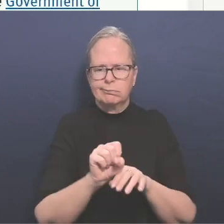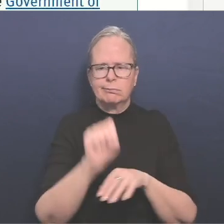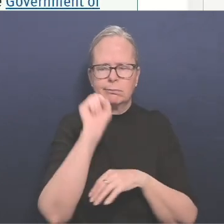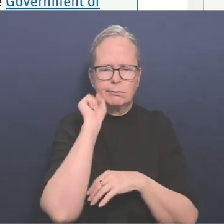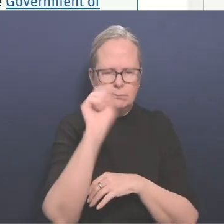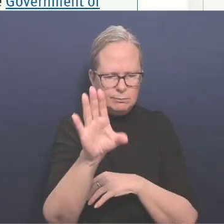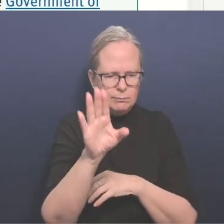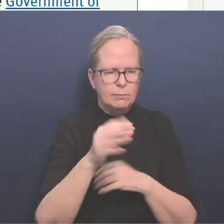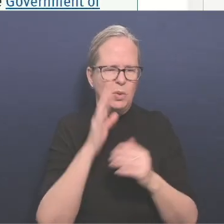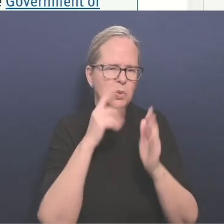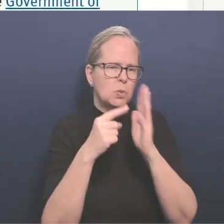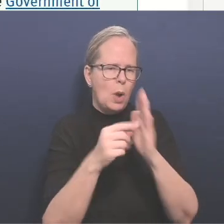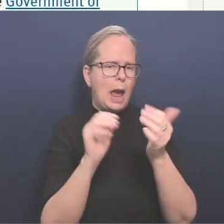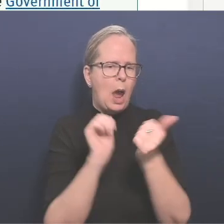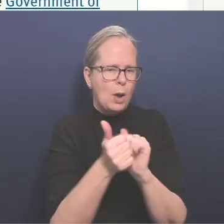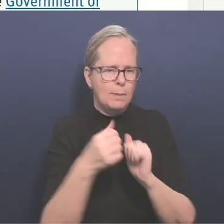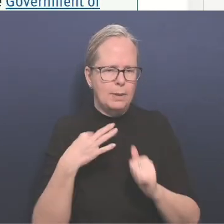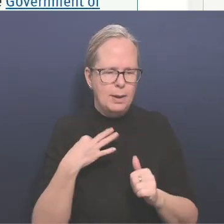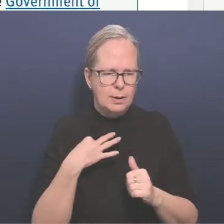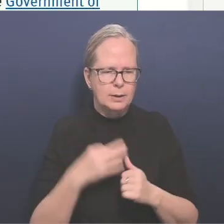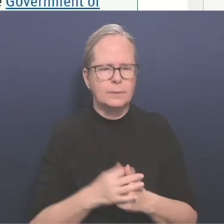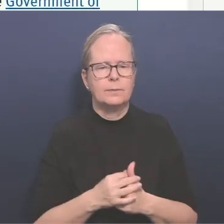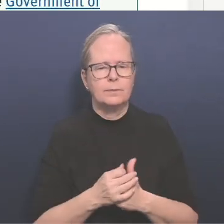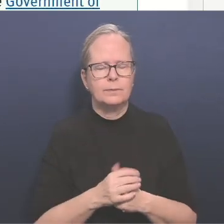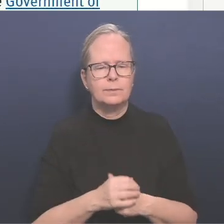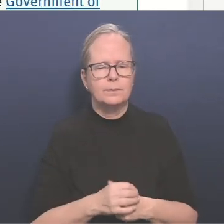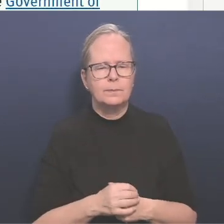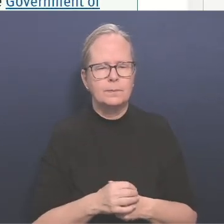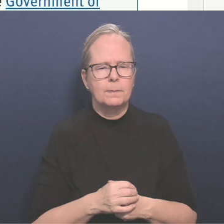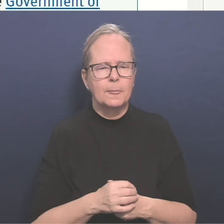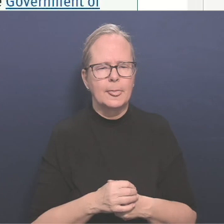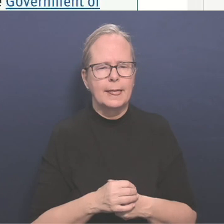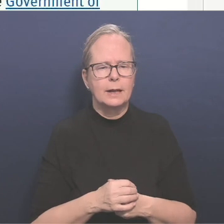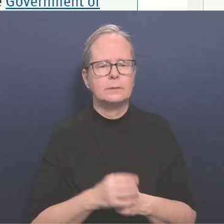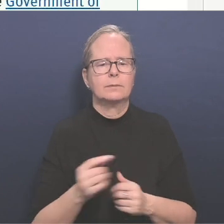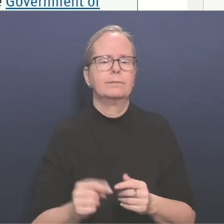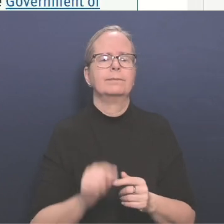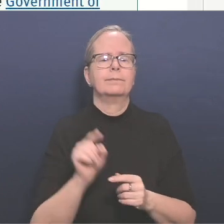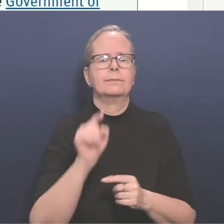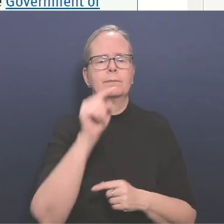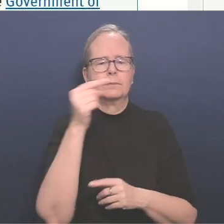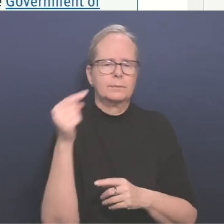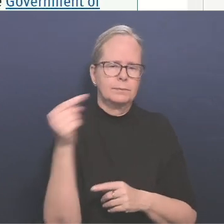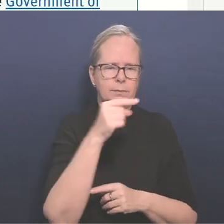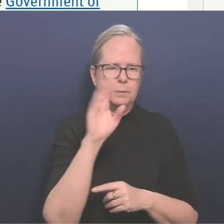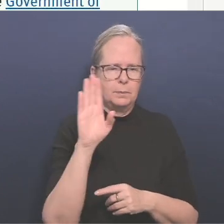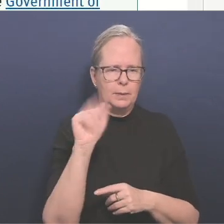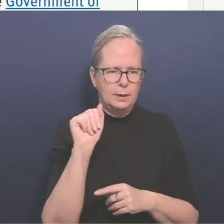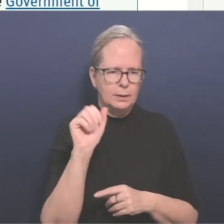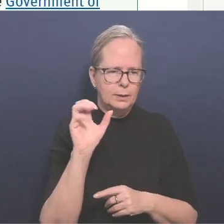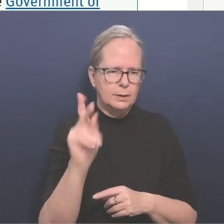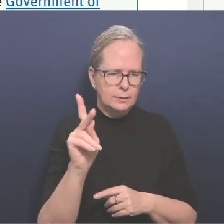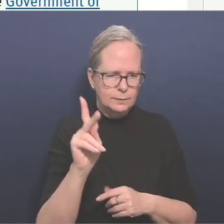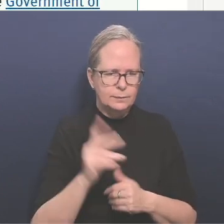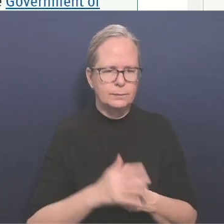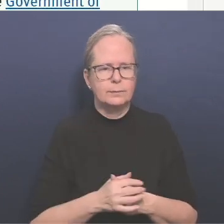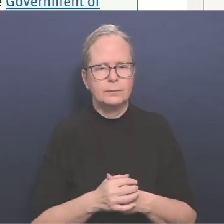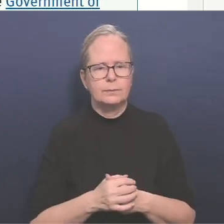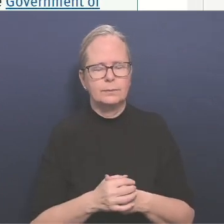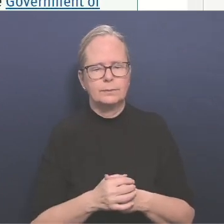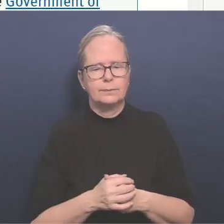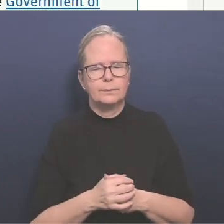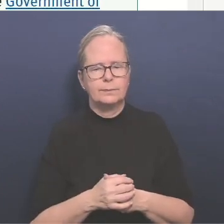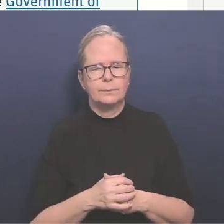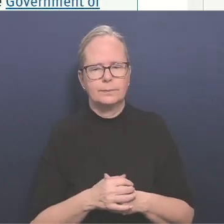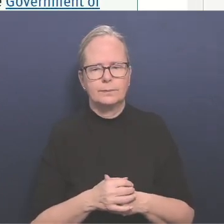to other clients that will need you to show them how the benefit Wayfinder works, or support